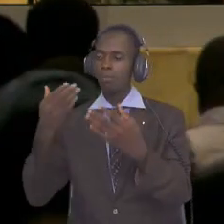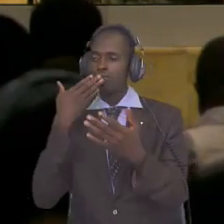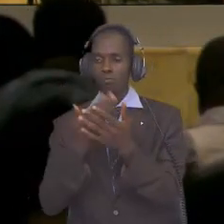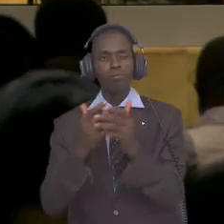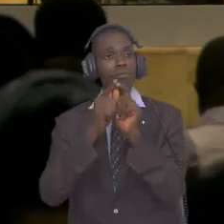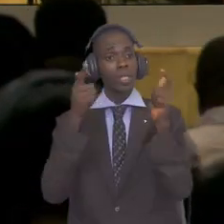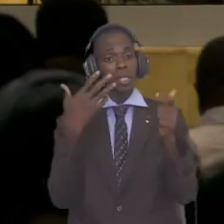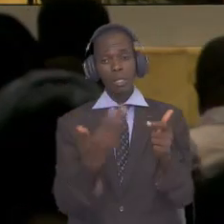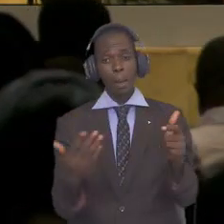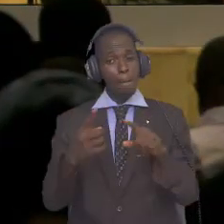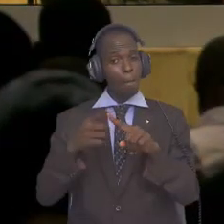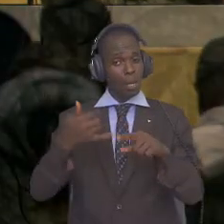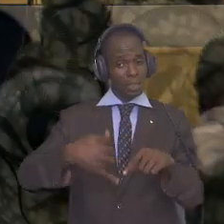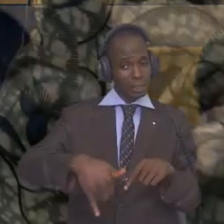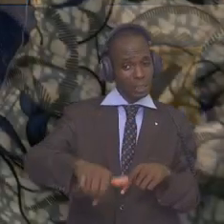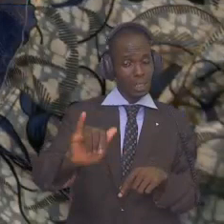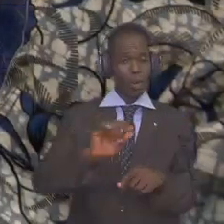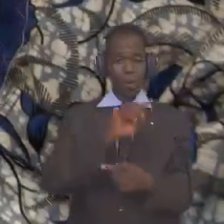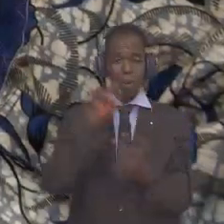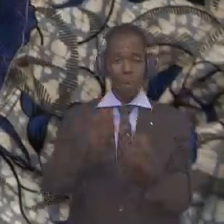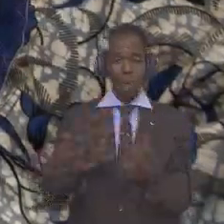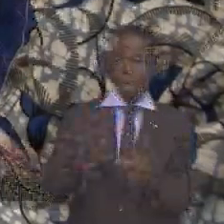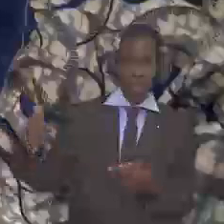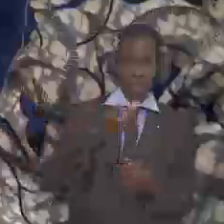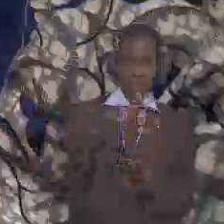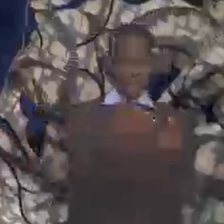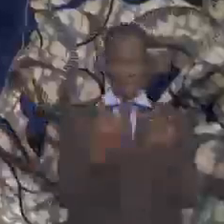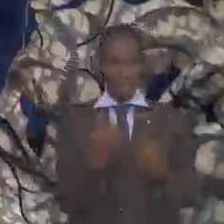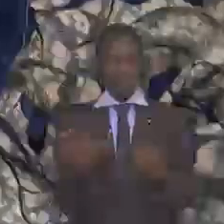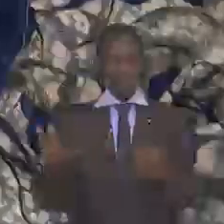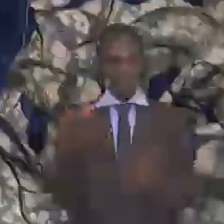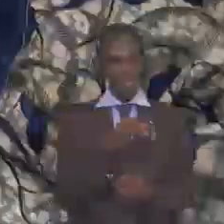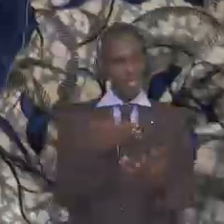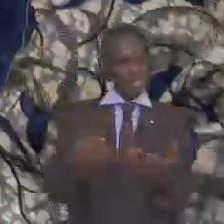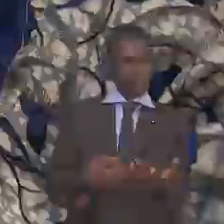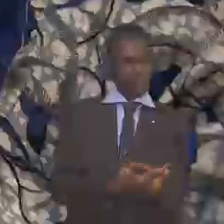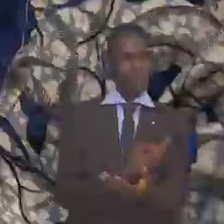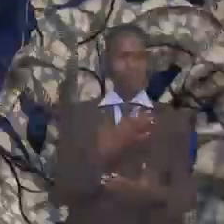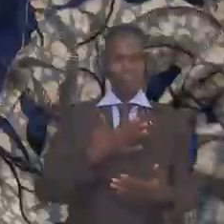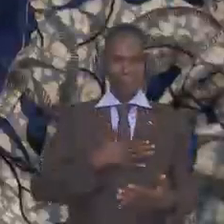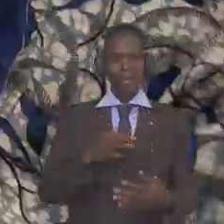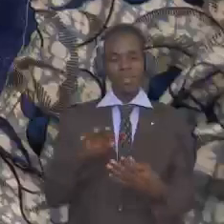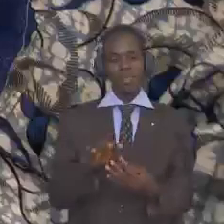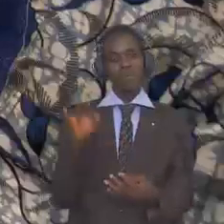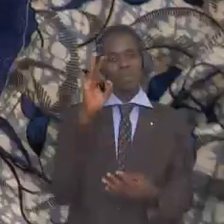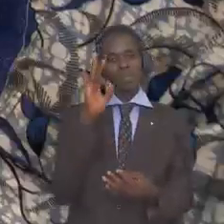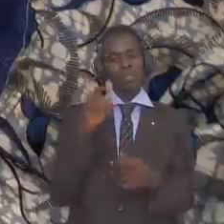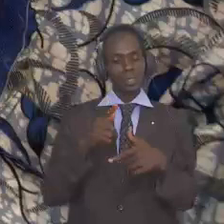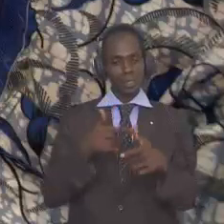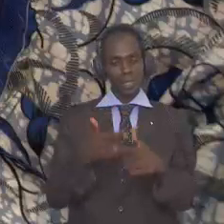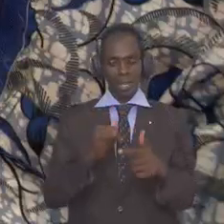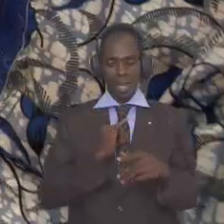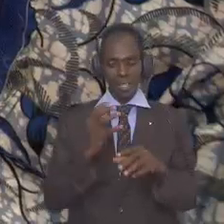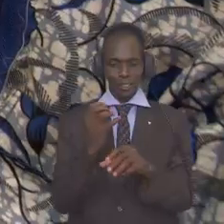they came, they refreshed my spirit. And then I had the courage, I had the